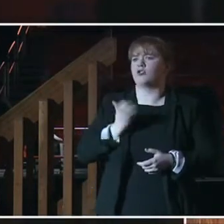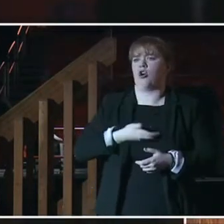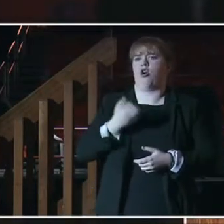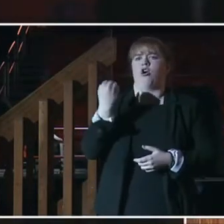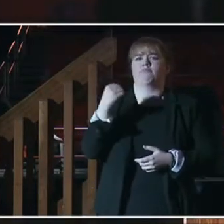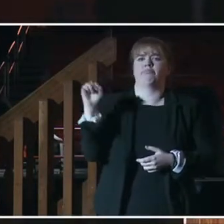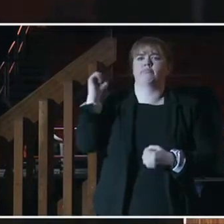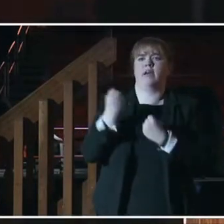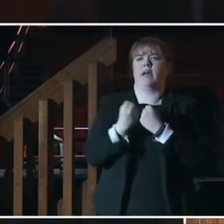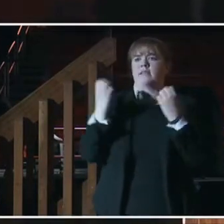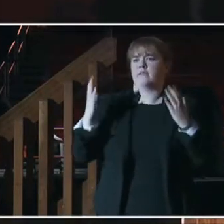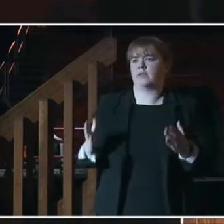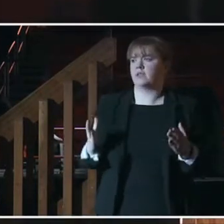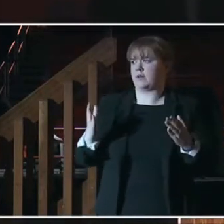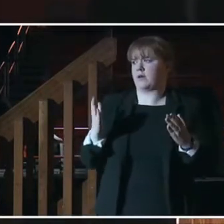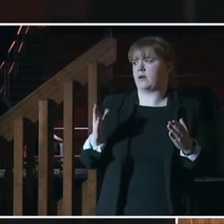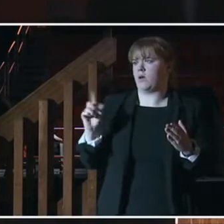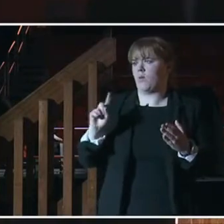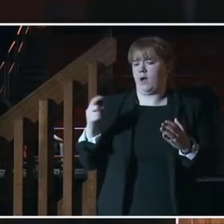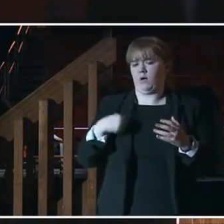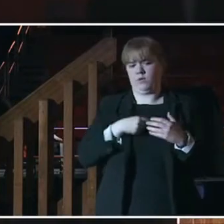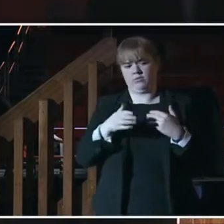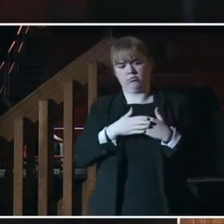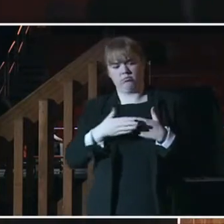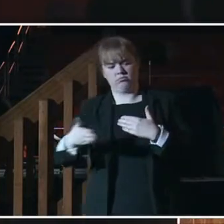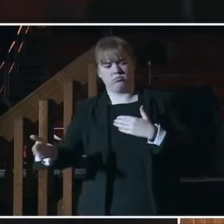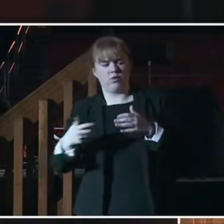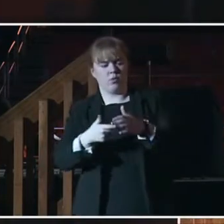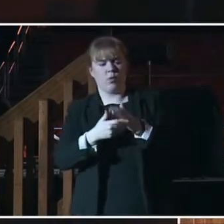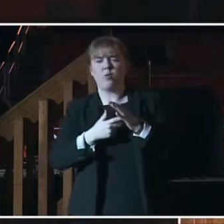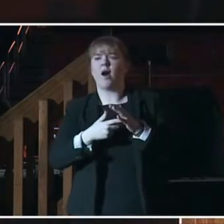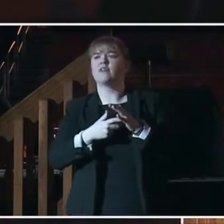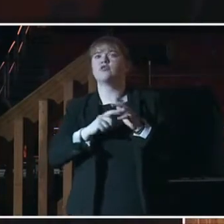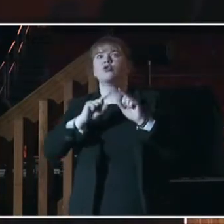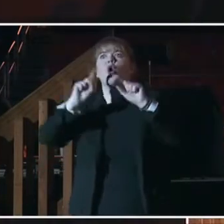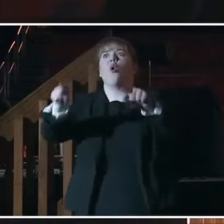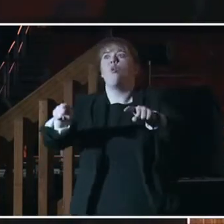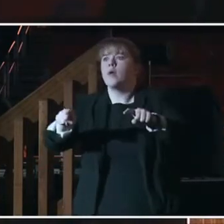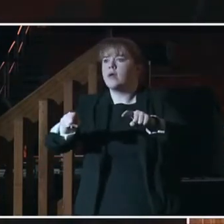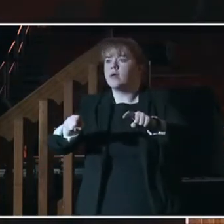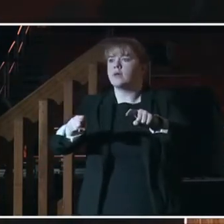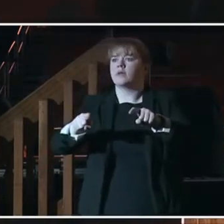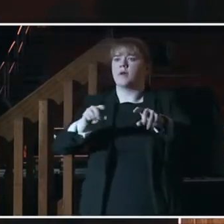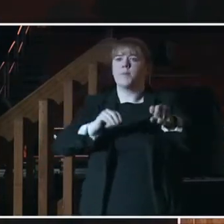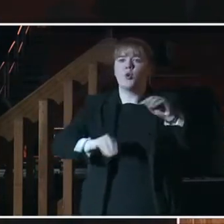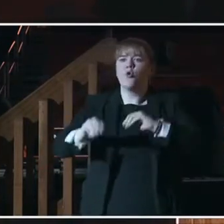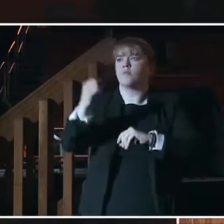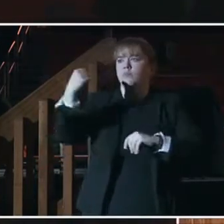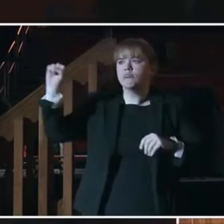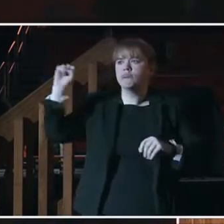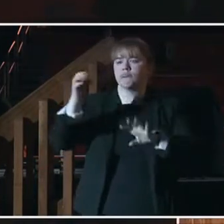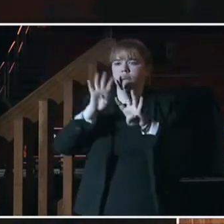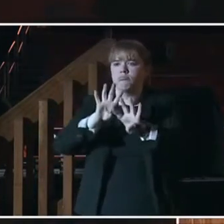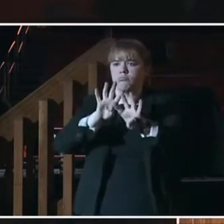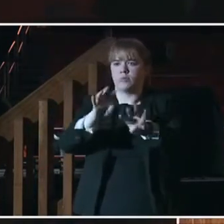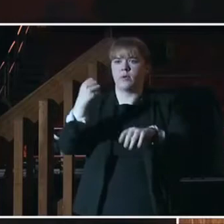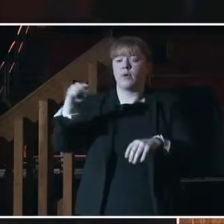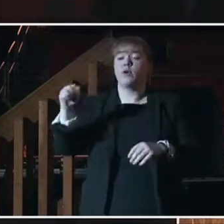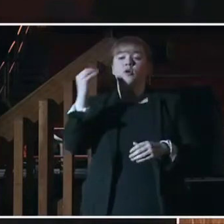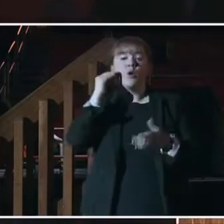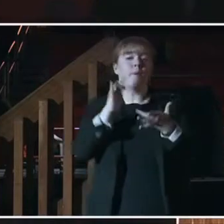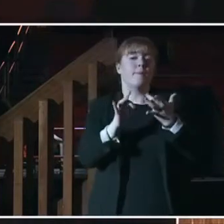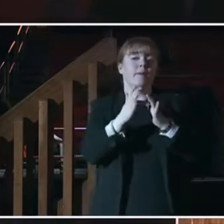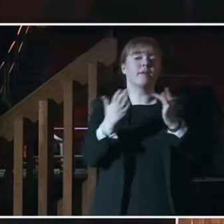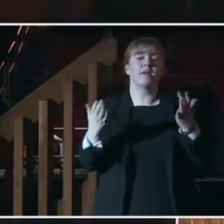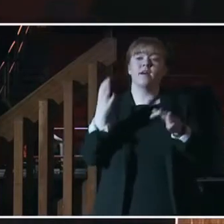activism. Where we go from here requires going. It requires movement. We know that biblically, faith